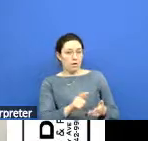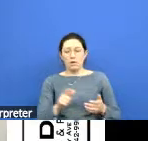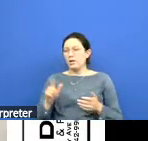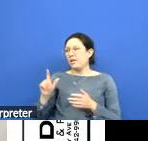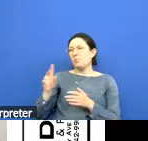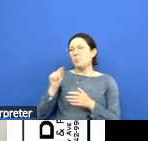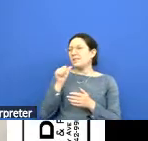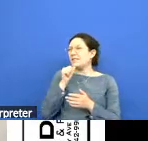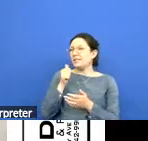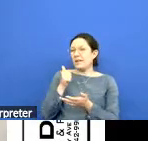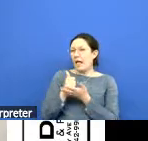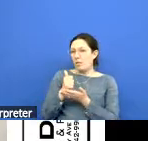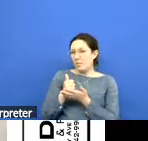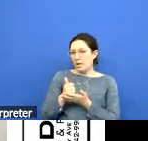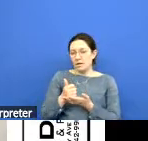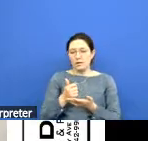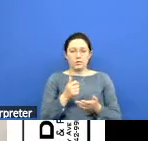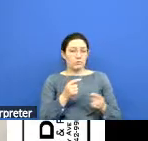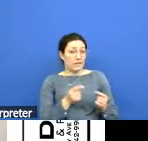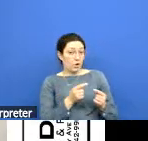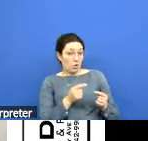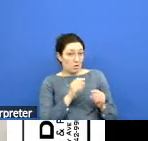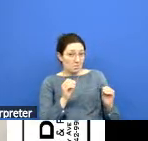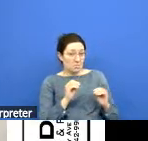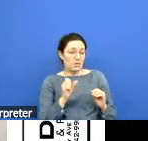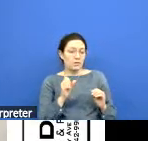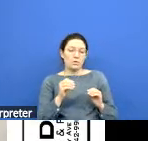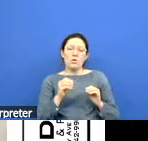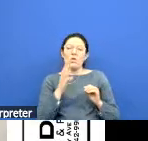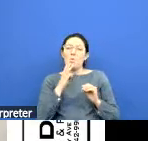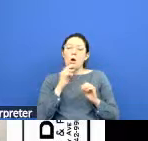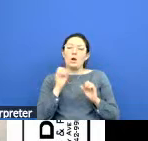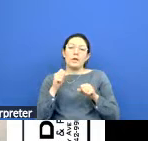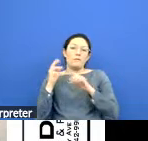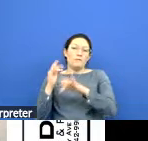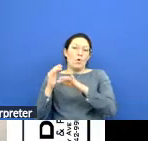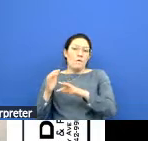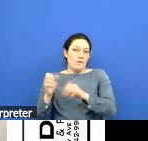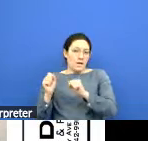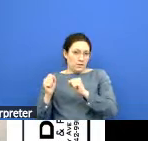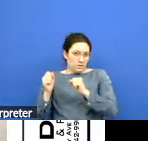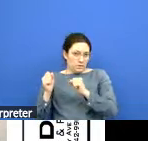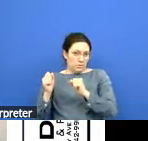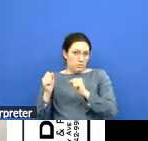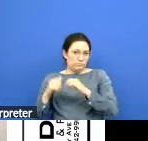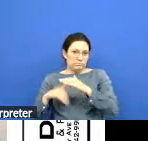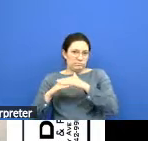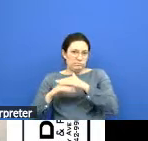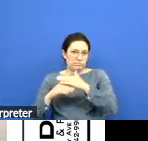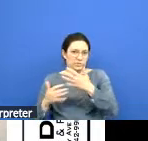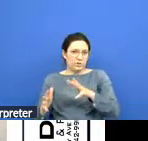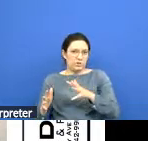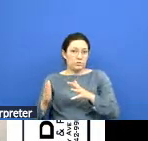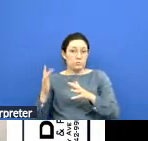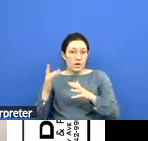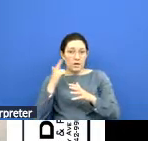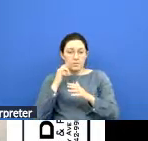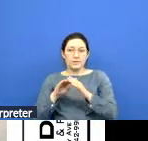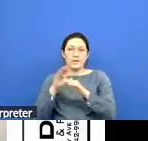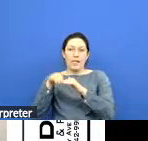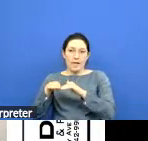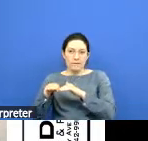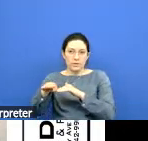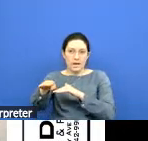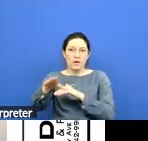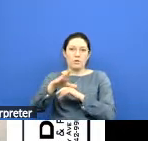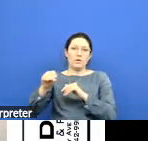you, the downstream, this is what I'm saying, it can only go so fast because downstream from there, it levels out. It has to make